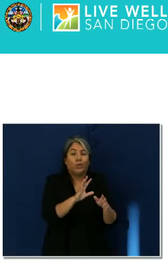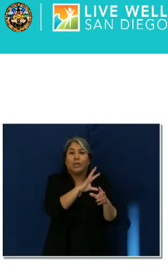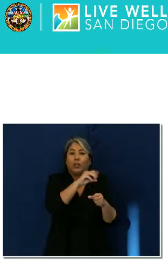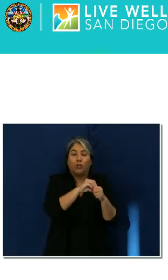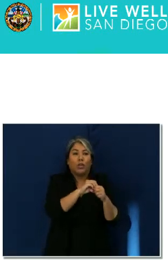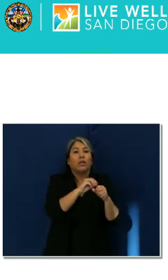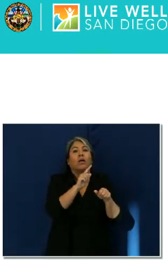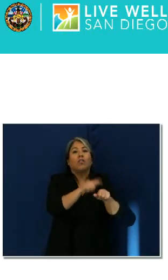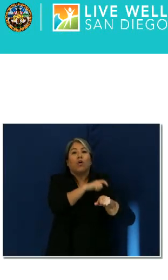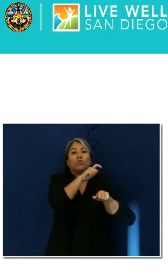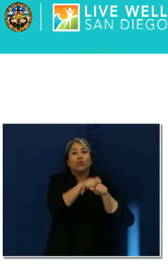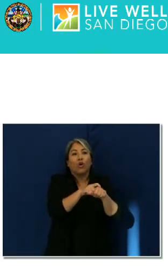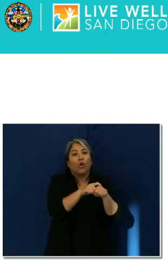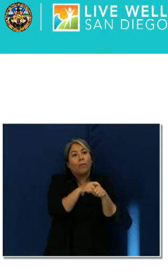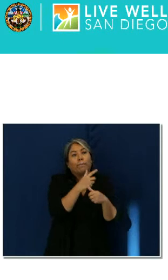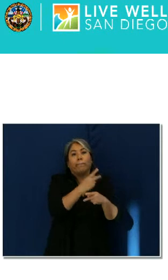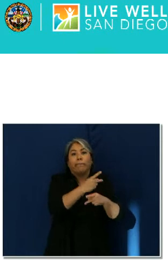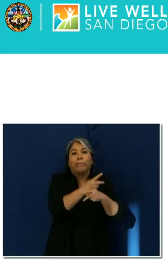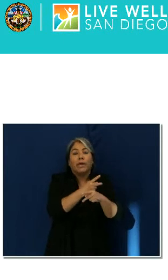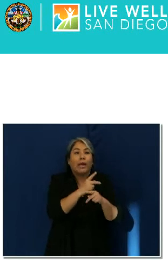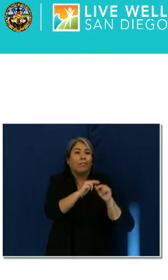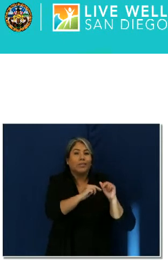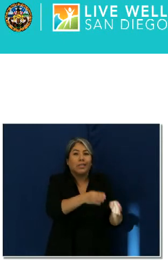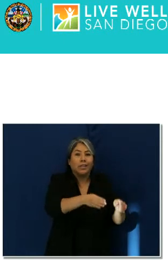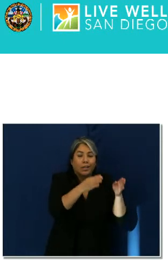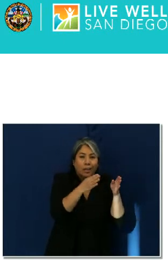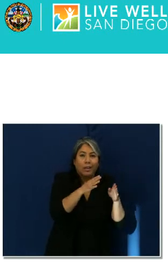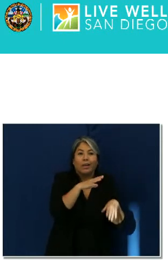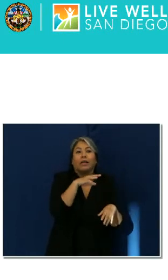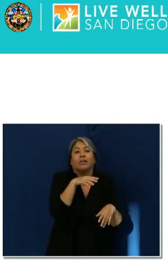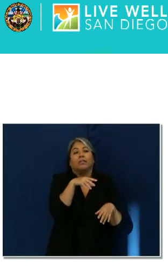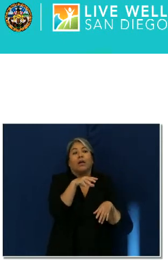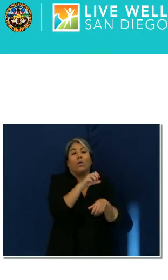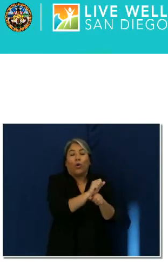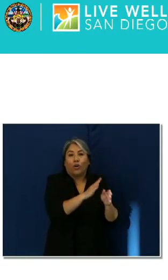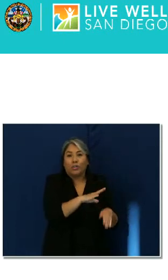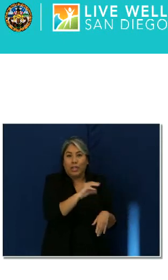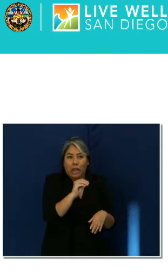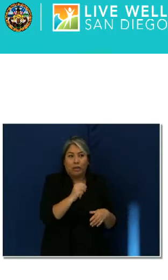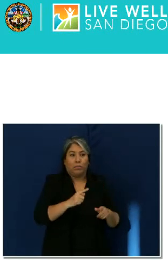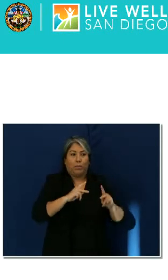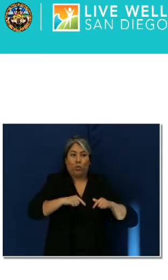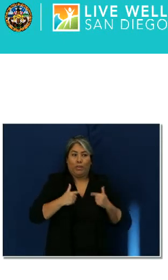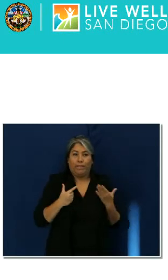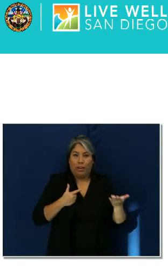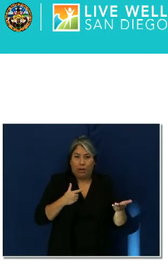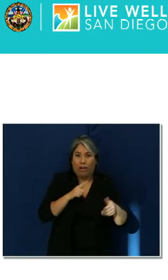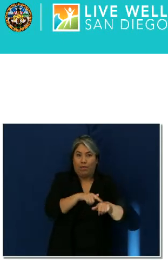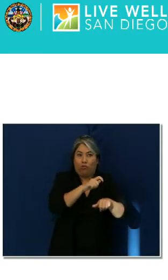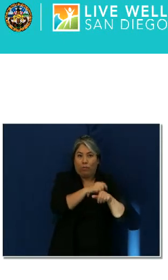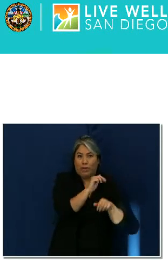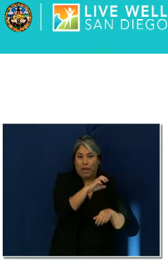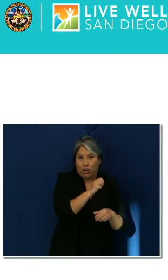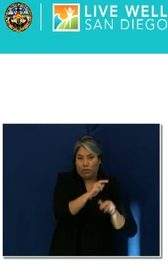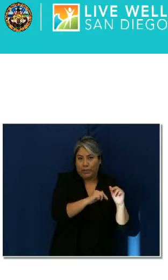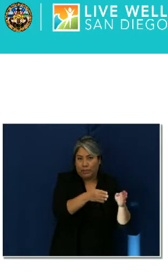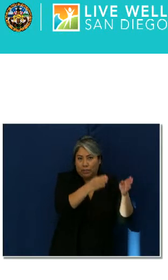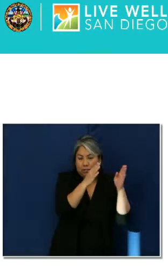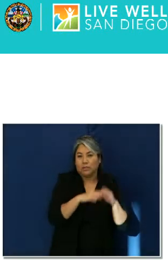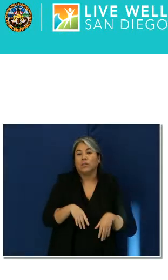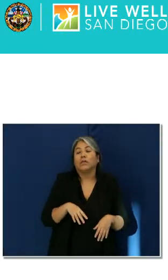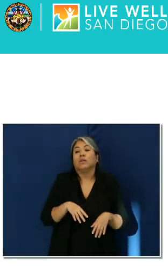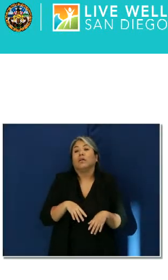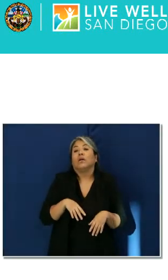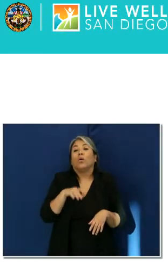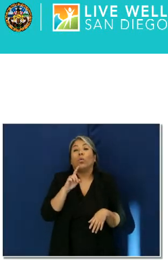facility healthcare workers and residents of long-term care facilities. Phase 1B are